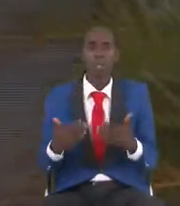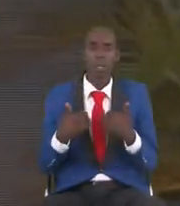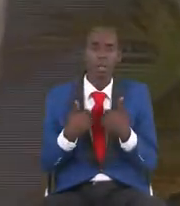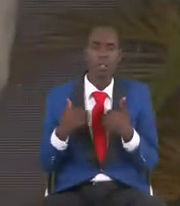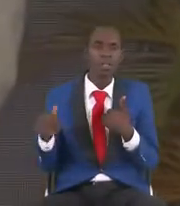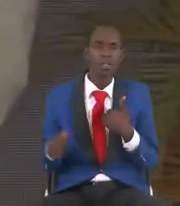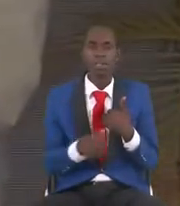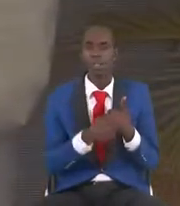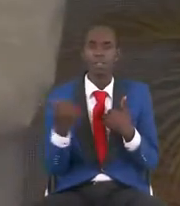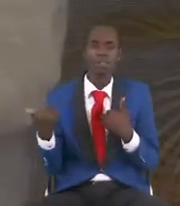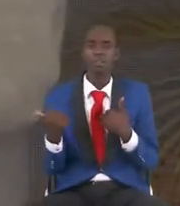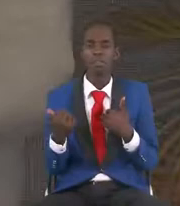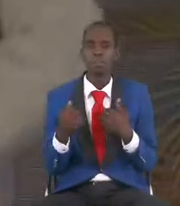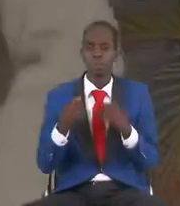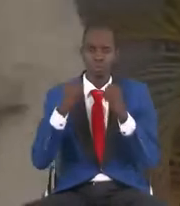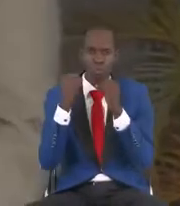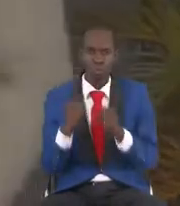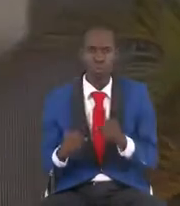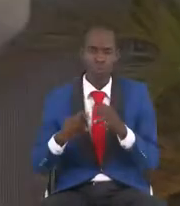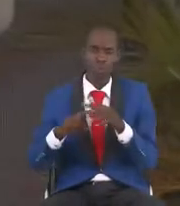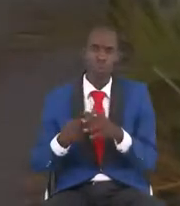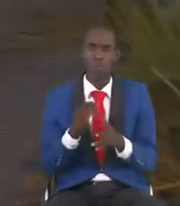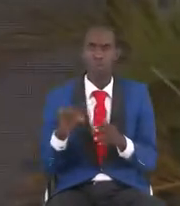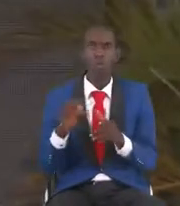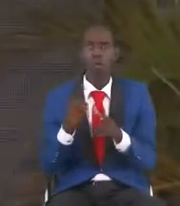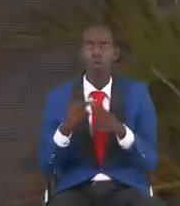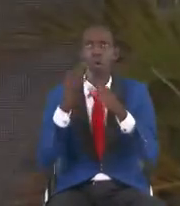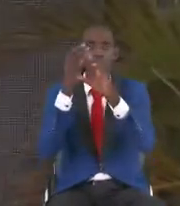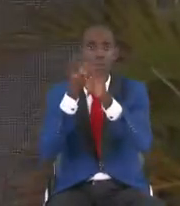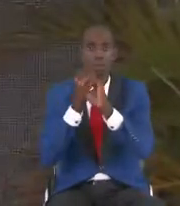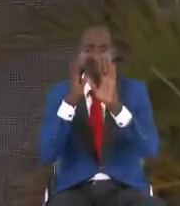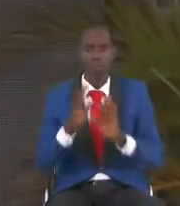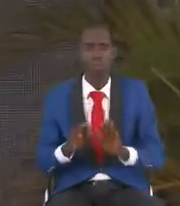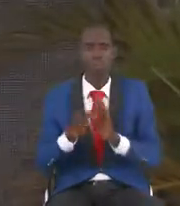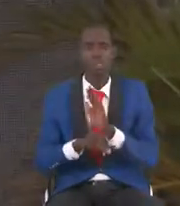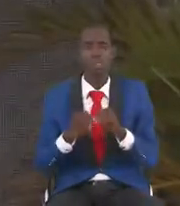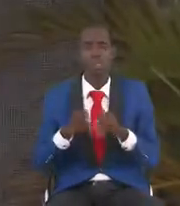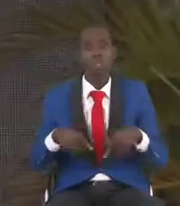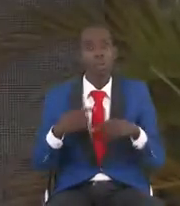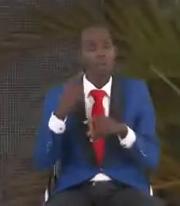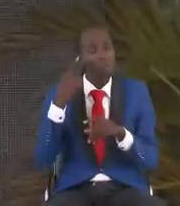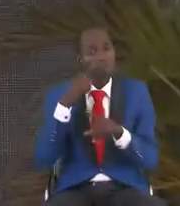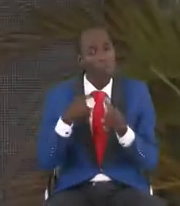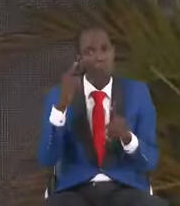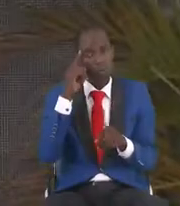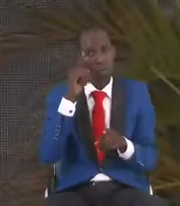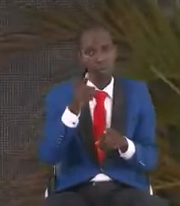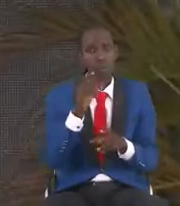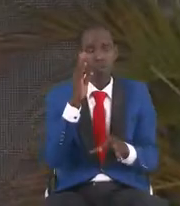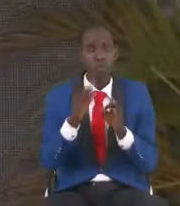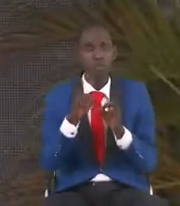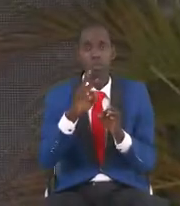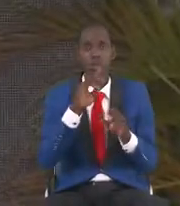definite standard or any definite achievement in life. But the word for you, if you're going to succeed, and I